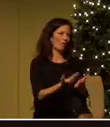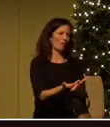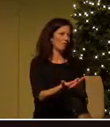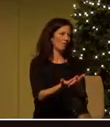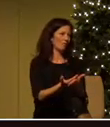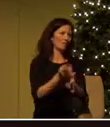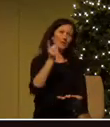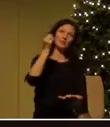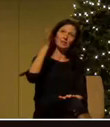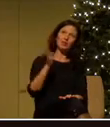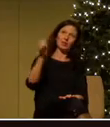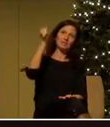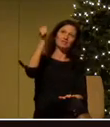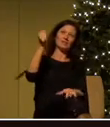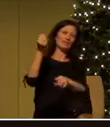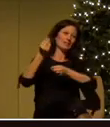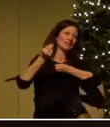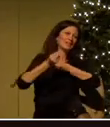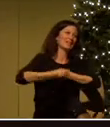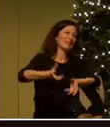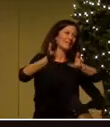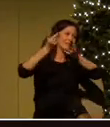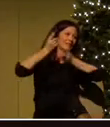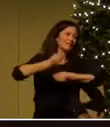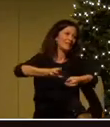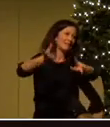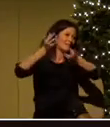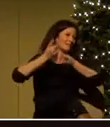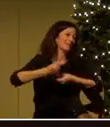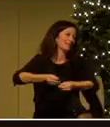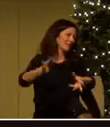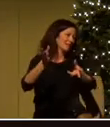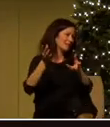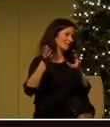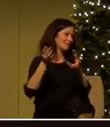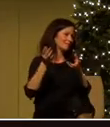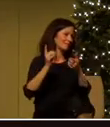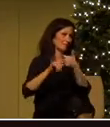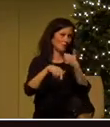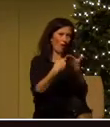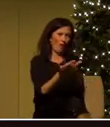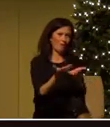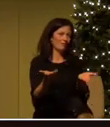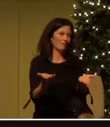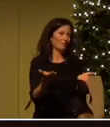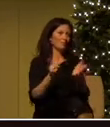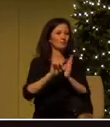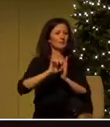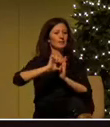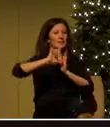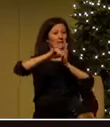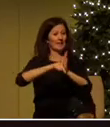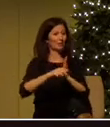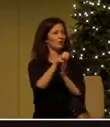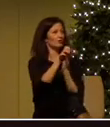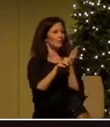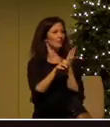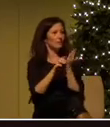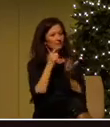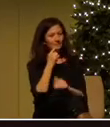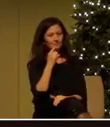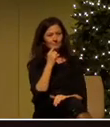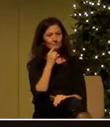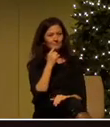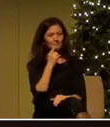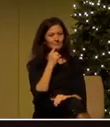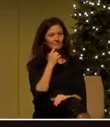God is generous. He gives generously to all. And then he goes on a little later in the chapter to say that every good